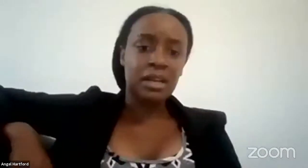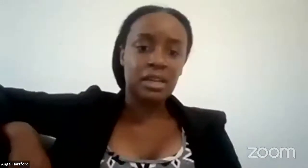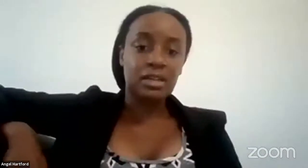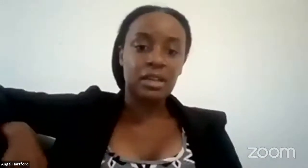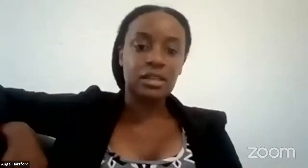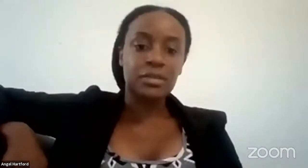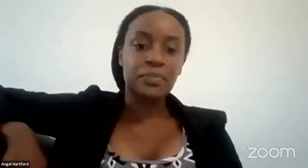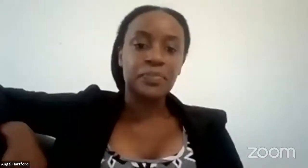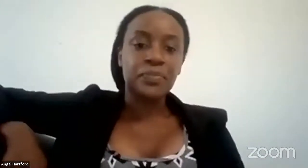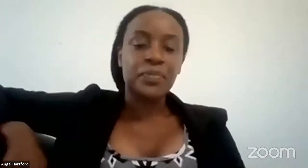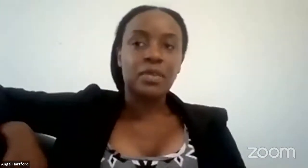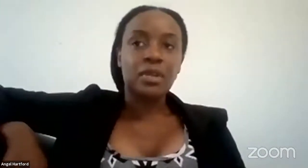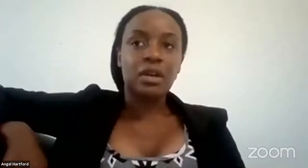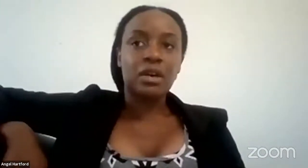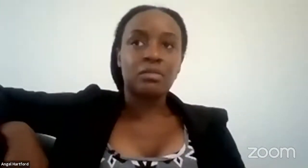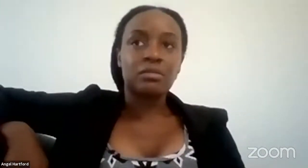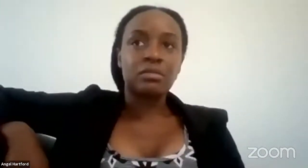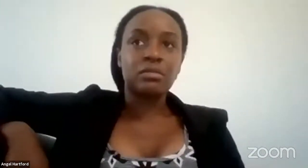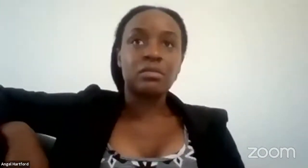the market, and